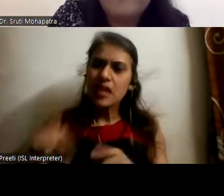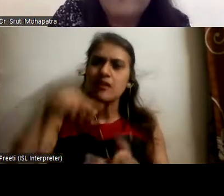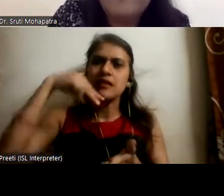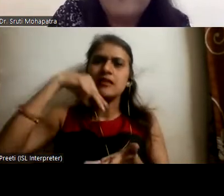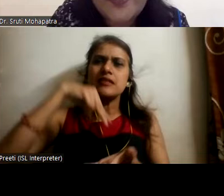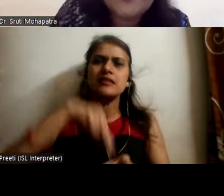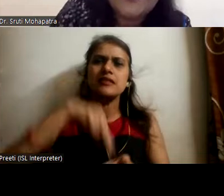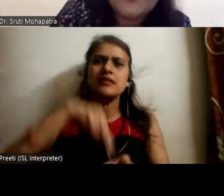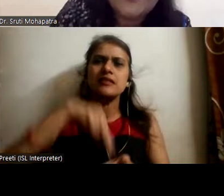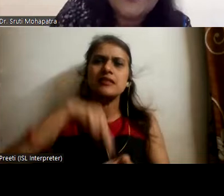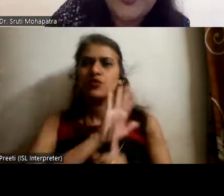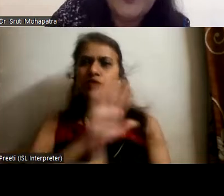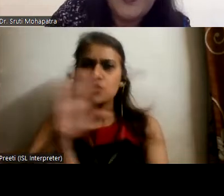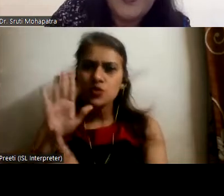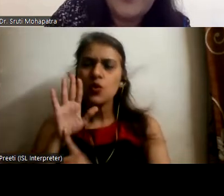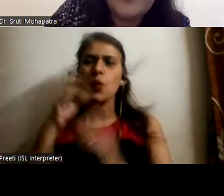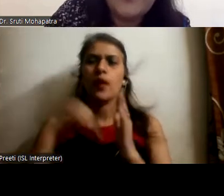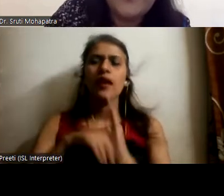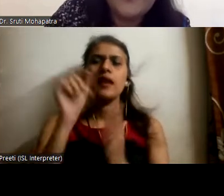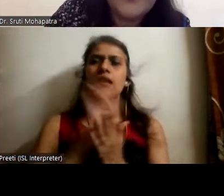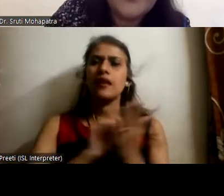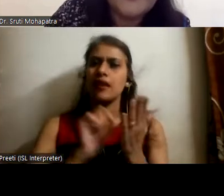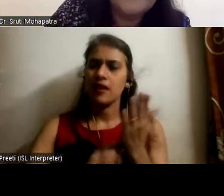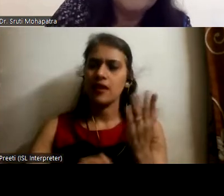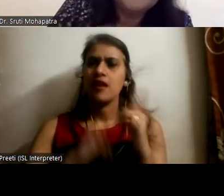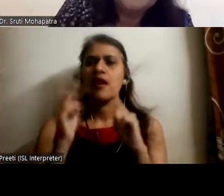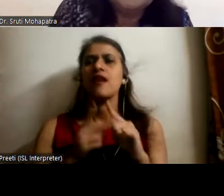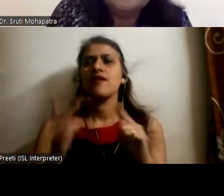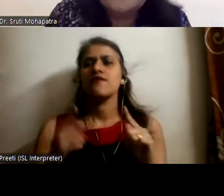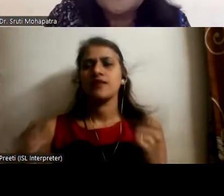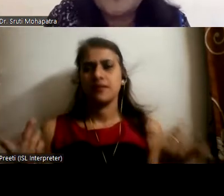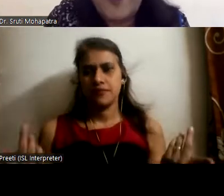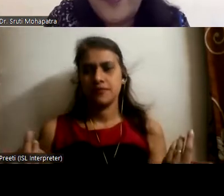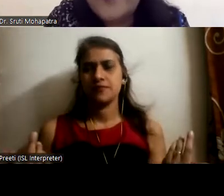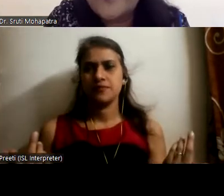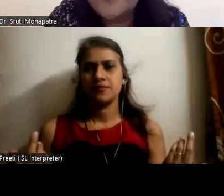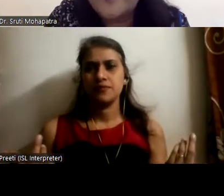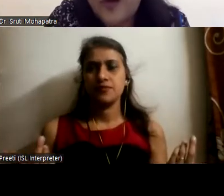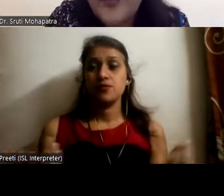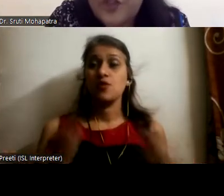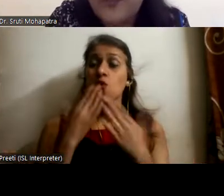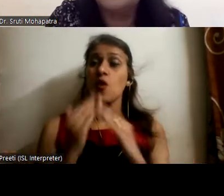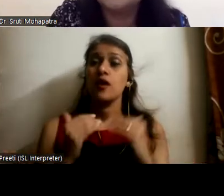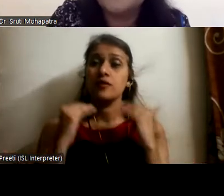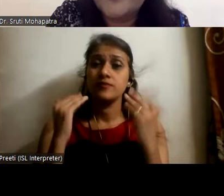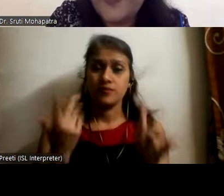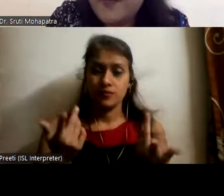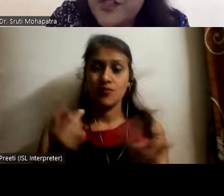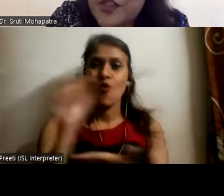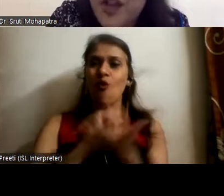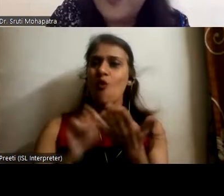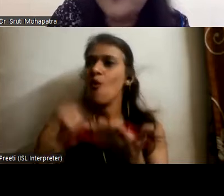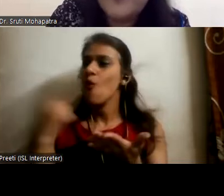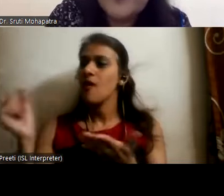being represented in literature and in other things. The scholars, these authors, these